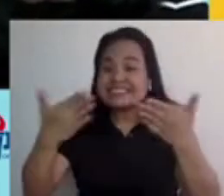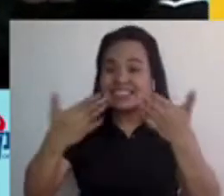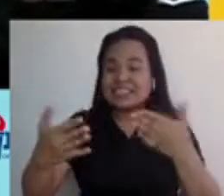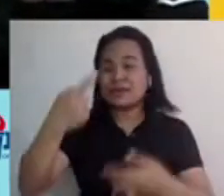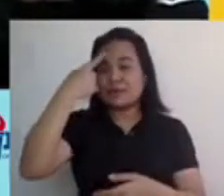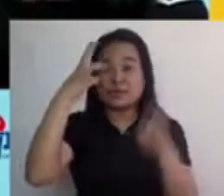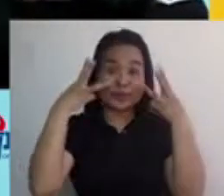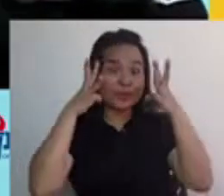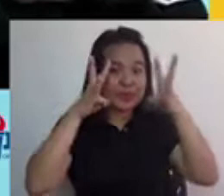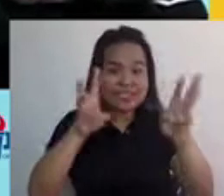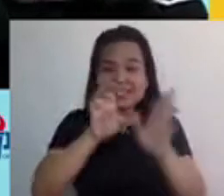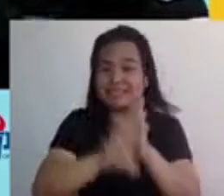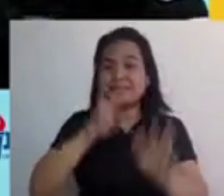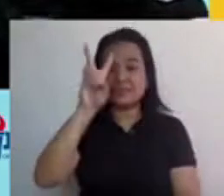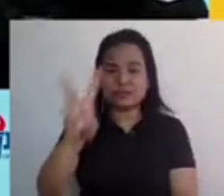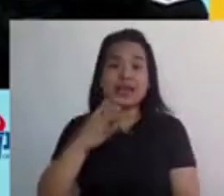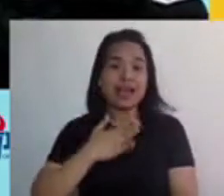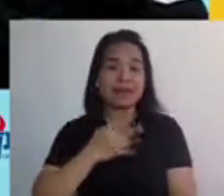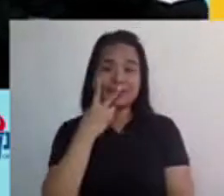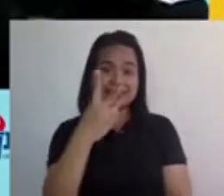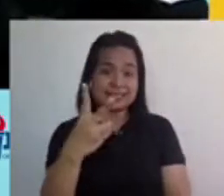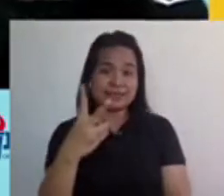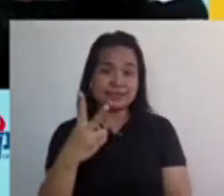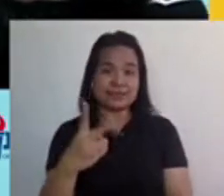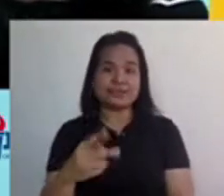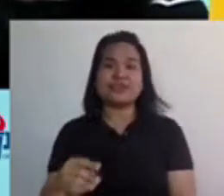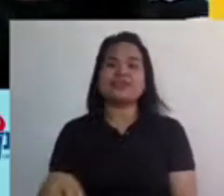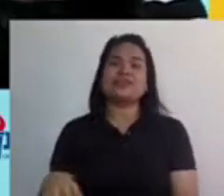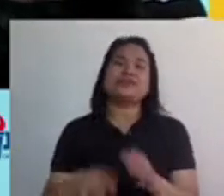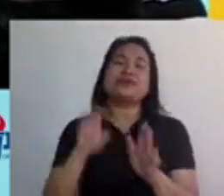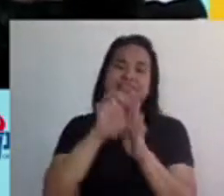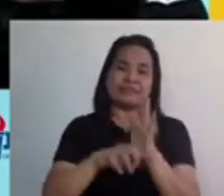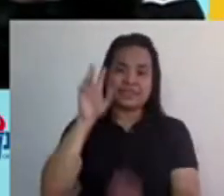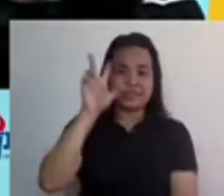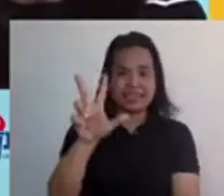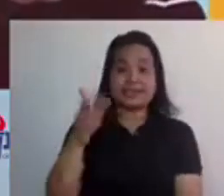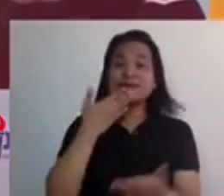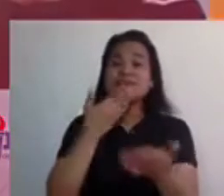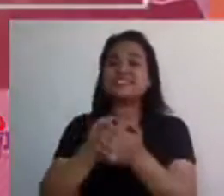and I will see you again on episode 3. Good day and thank you, everyone.